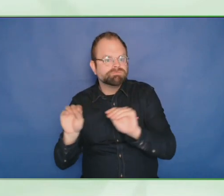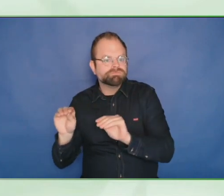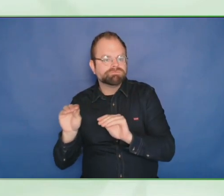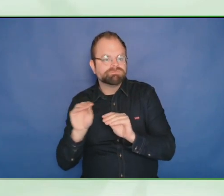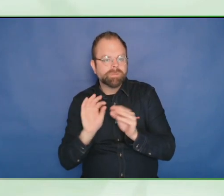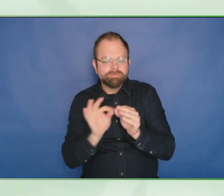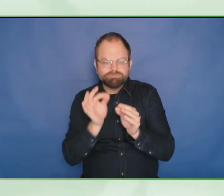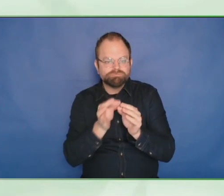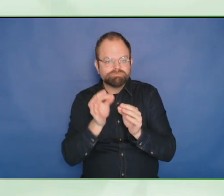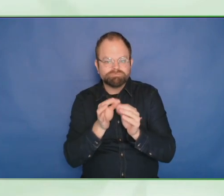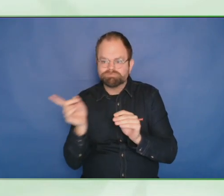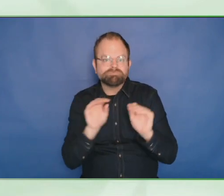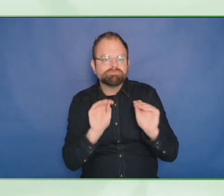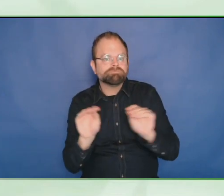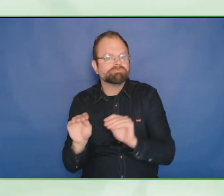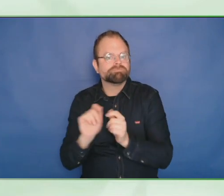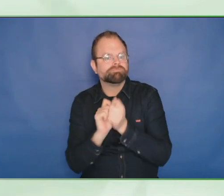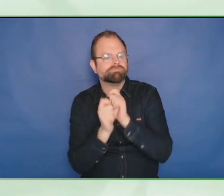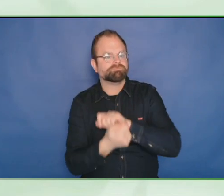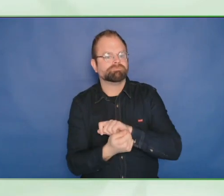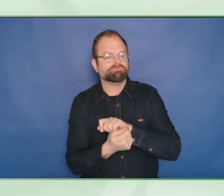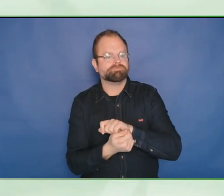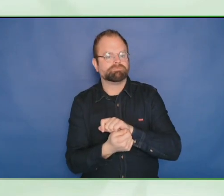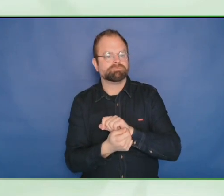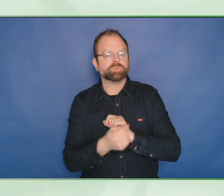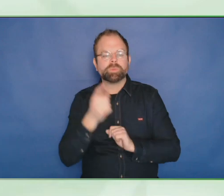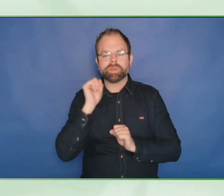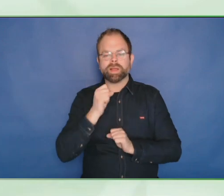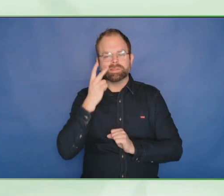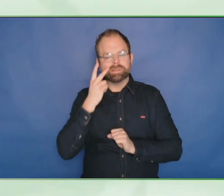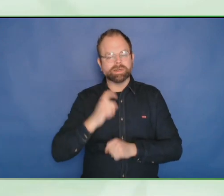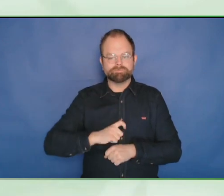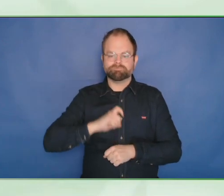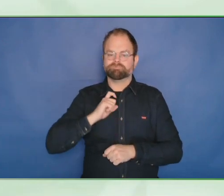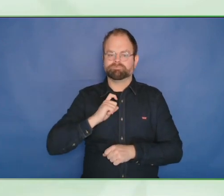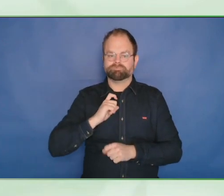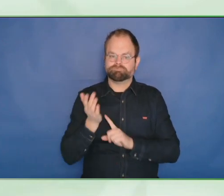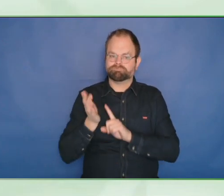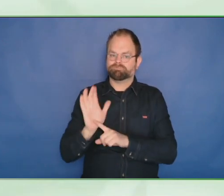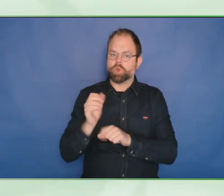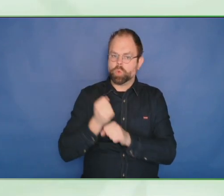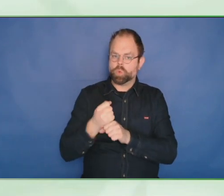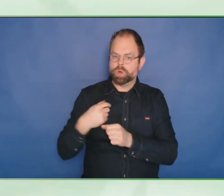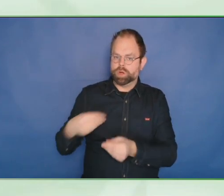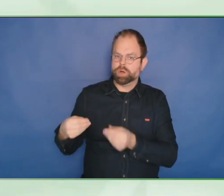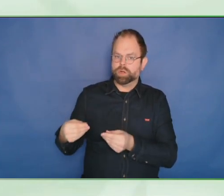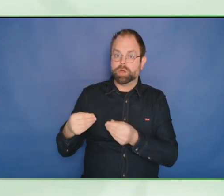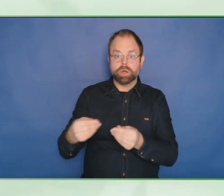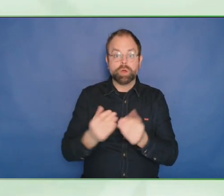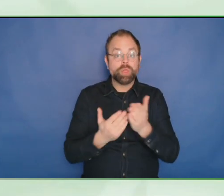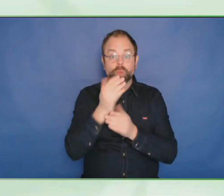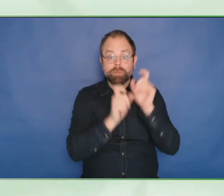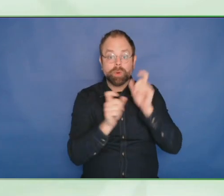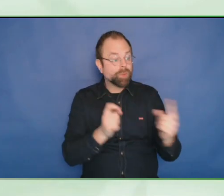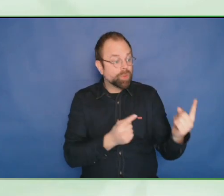teaching newcomers on the embroidery art that has been dying, unfortunately, in Morocco.